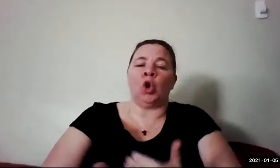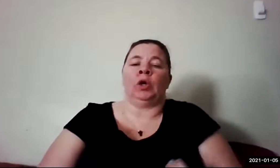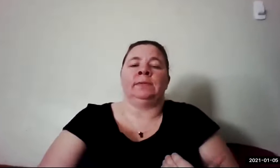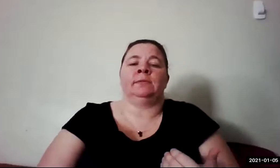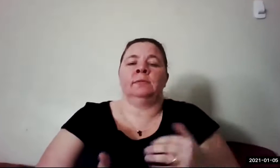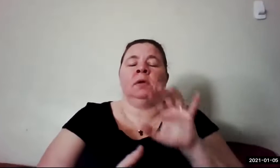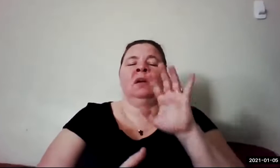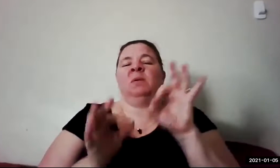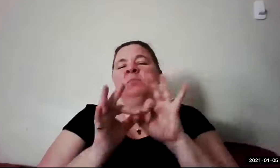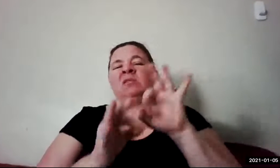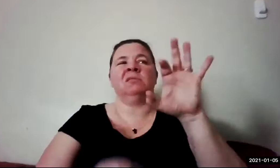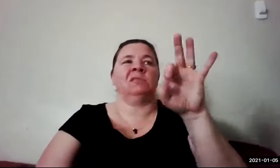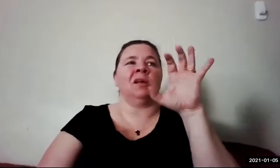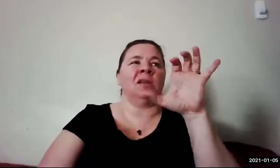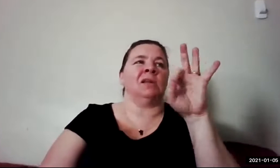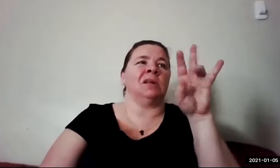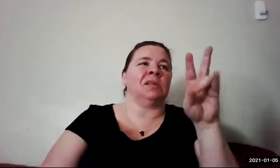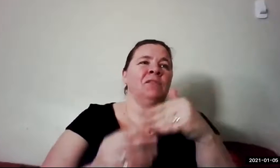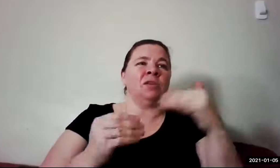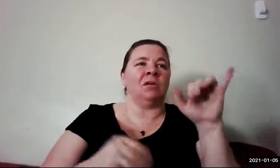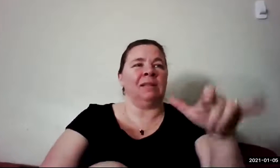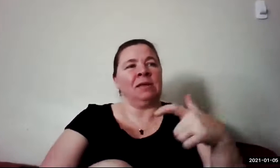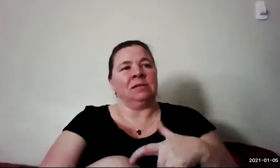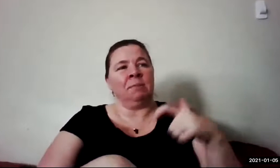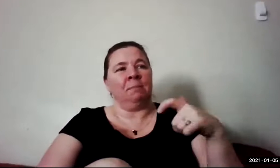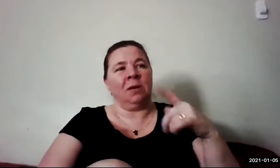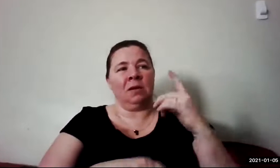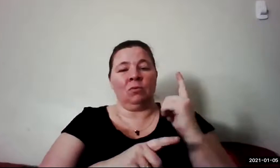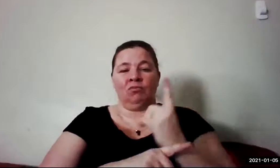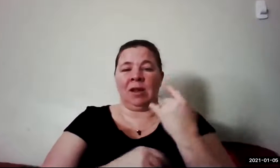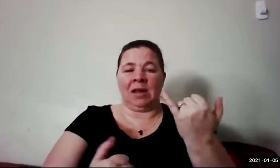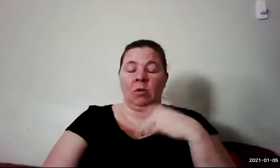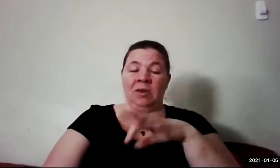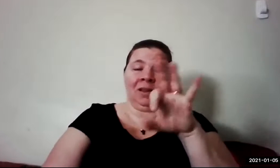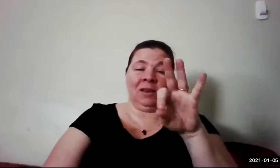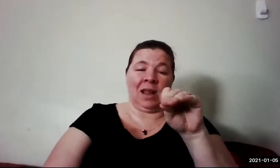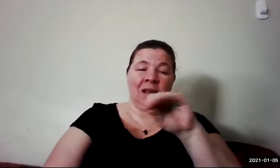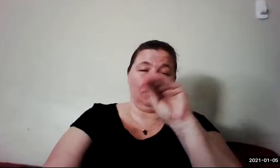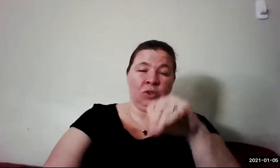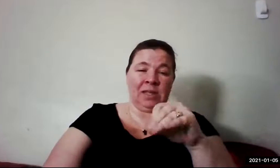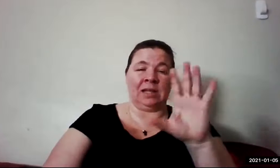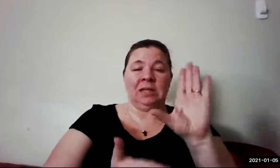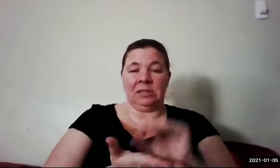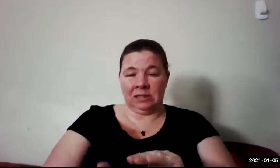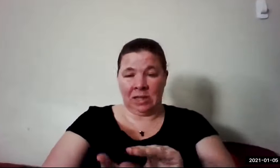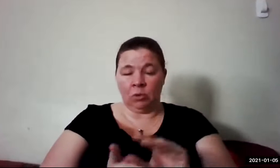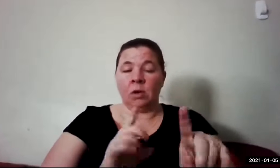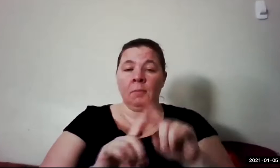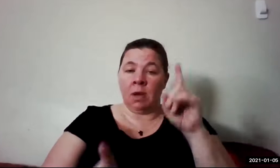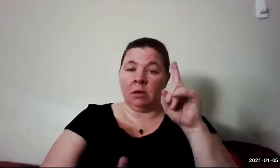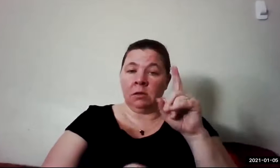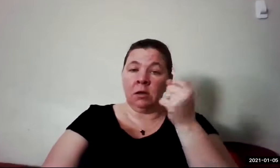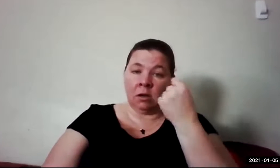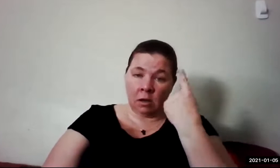about $997 at that point, because at the moment we're getting a 90% discount, but it will come out